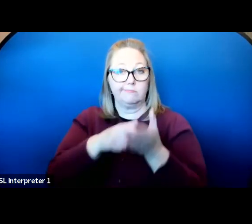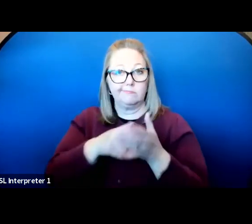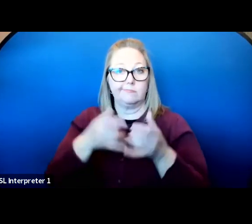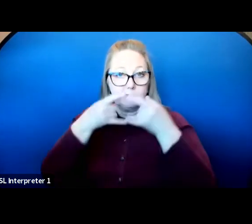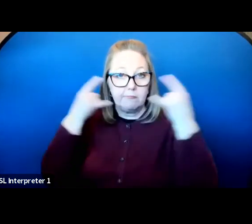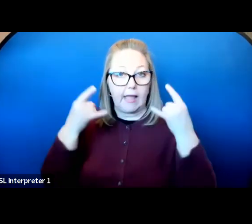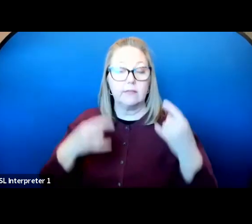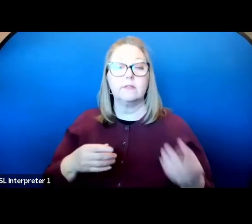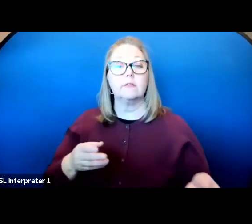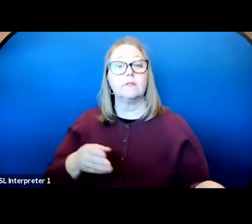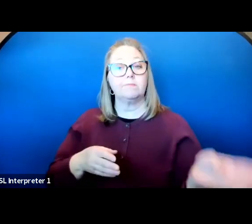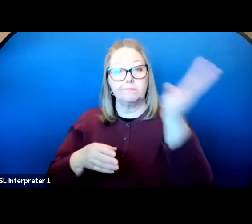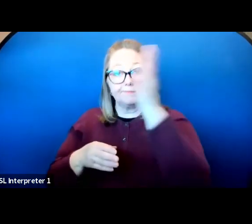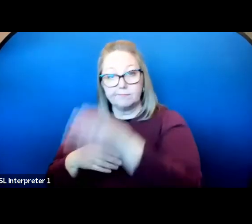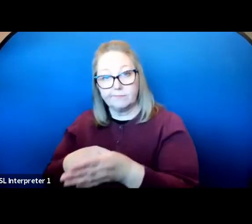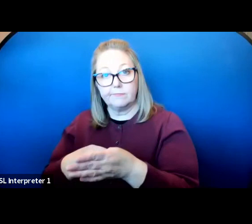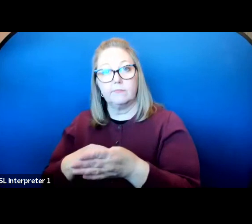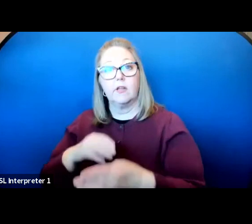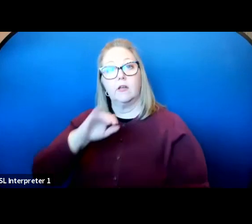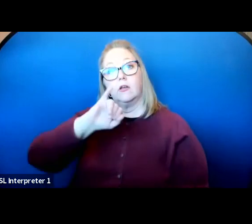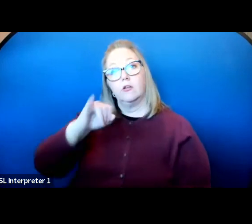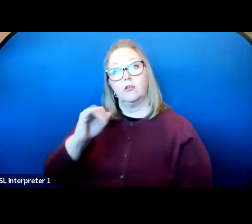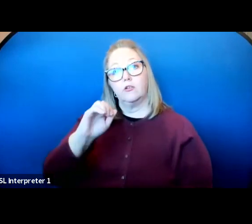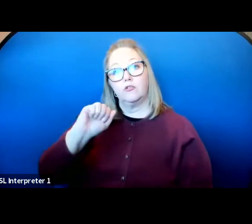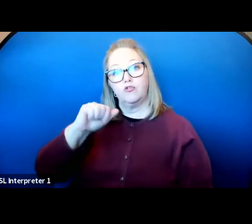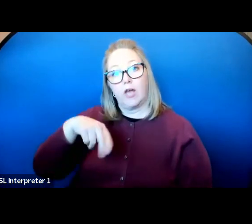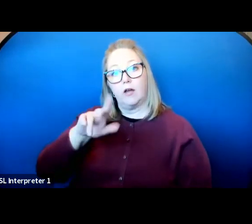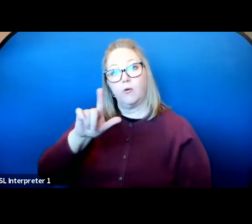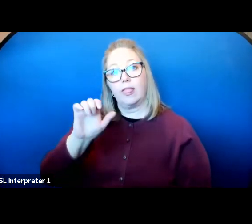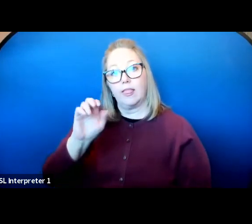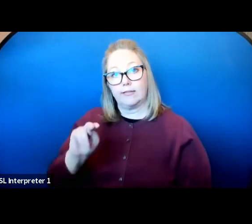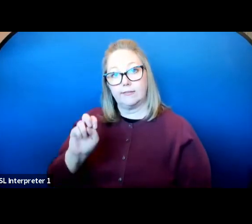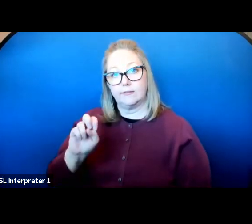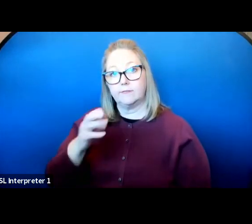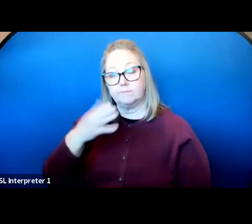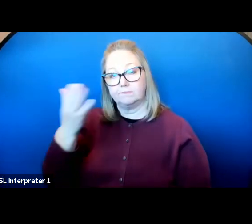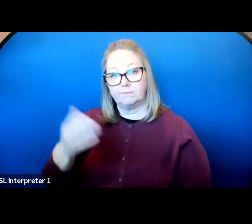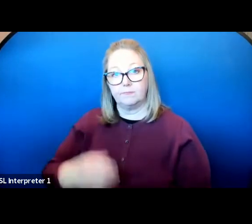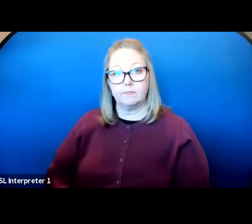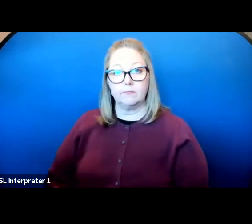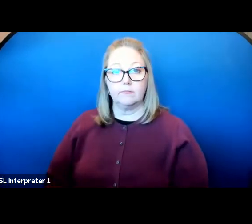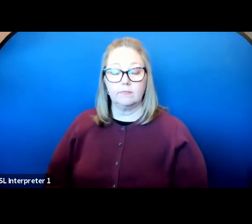to Jacqueline, and then I see a couple more hands popped up, so we'll see if we have time to get a couple more in.